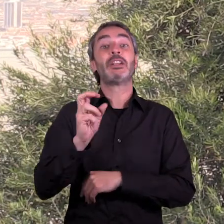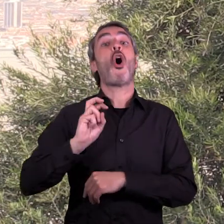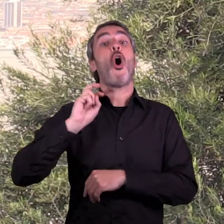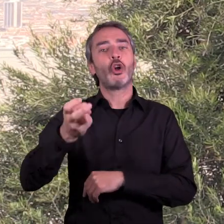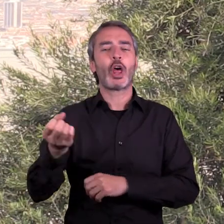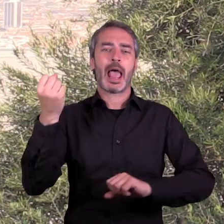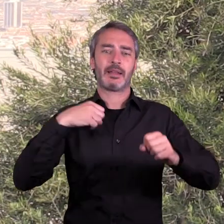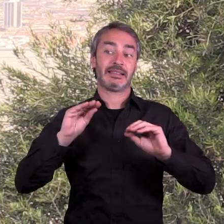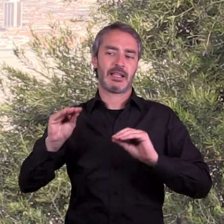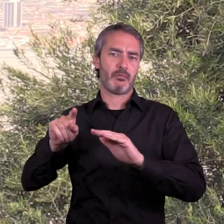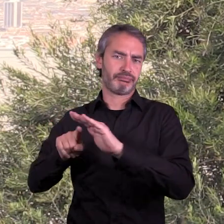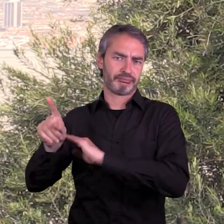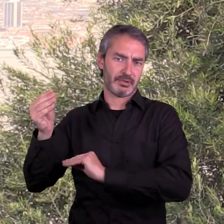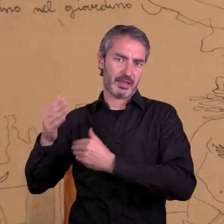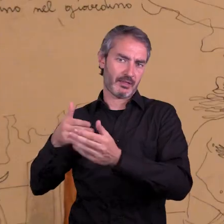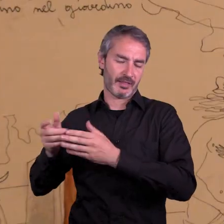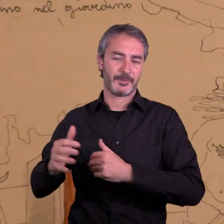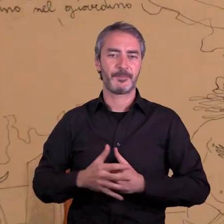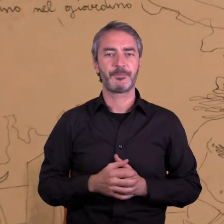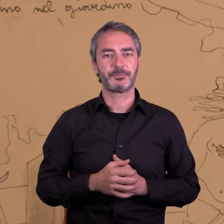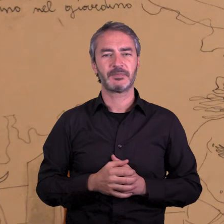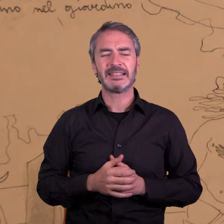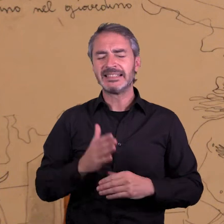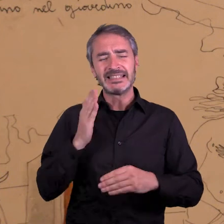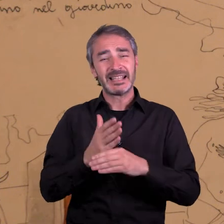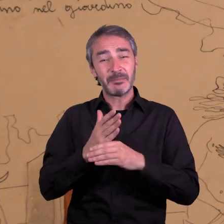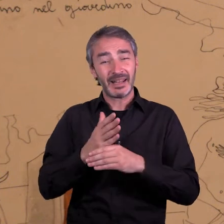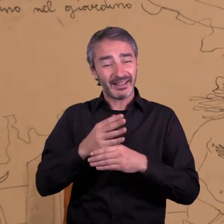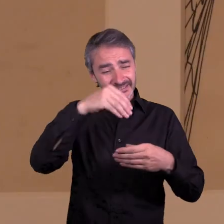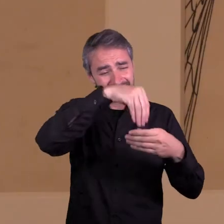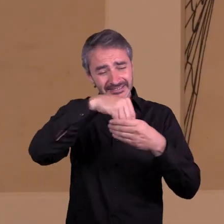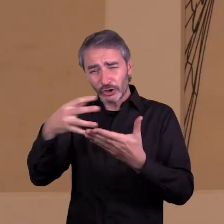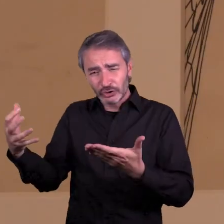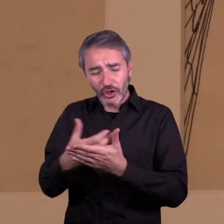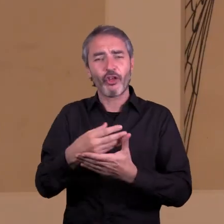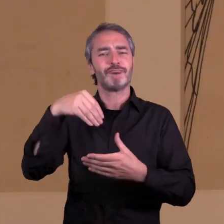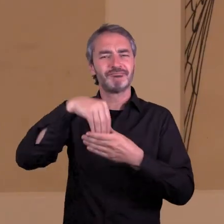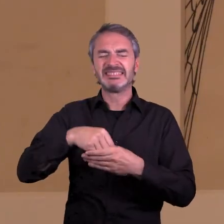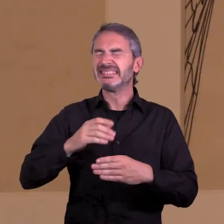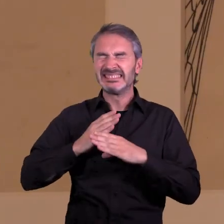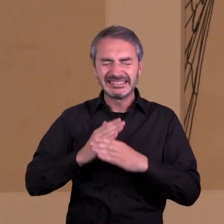present as a means of communication, exploration, thinking, and expression.